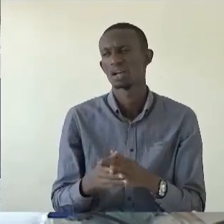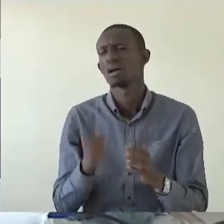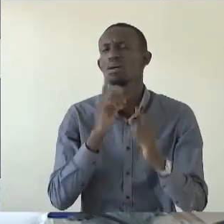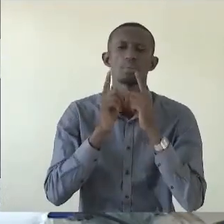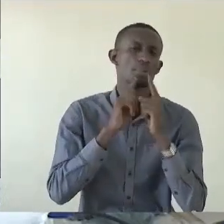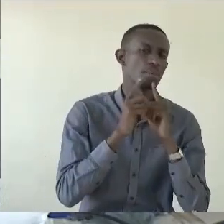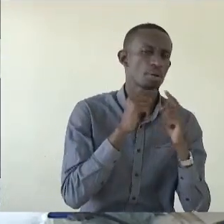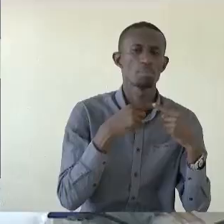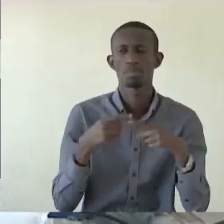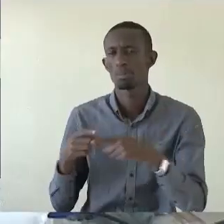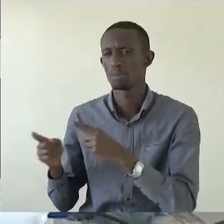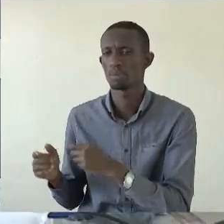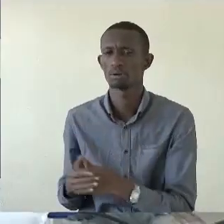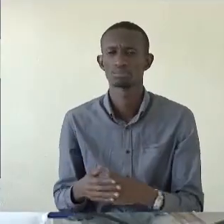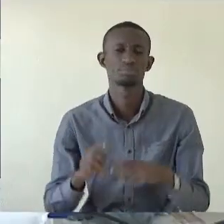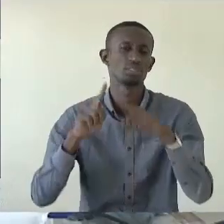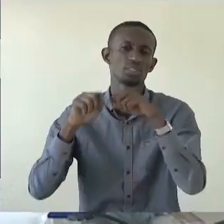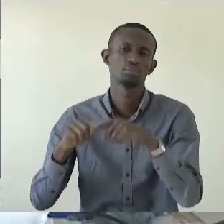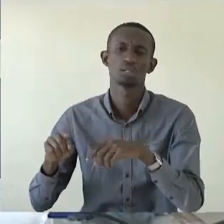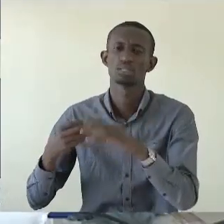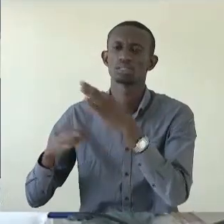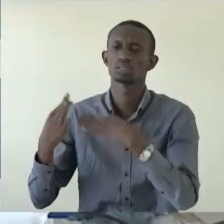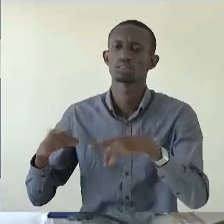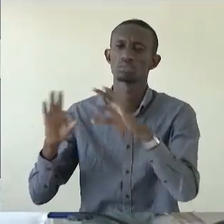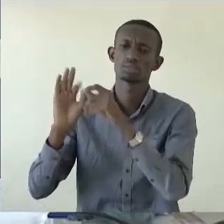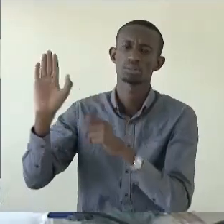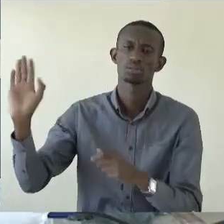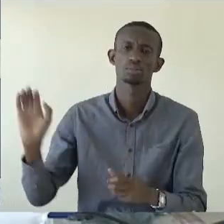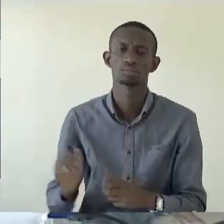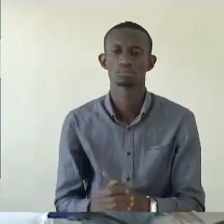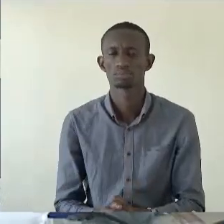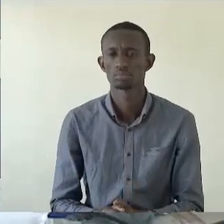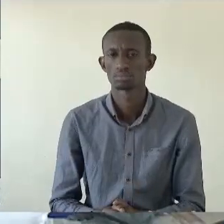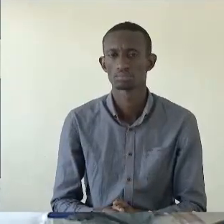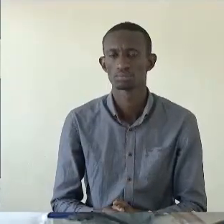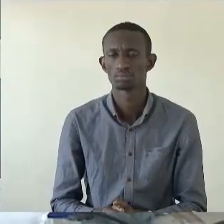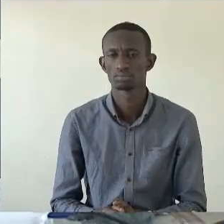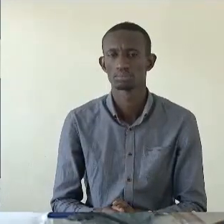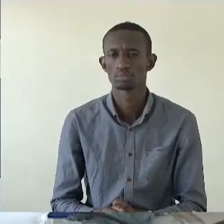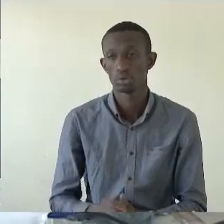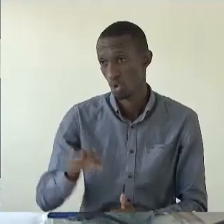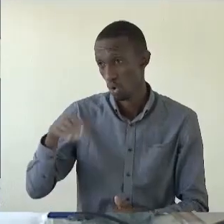colors for their attraction. So those detergents are made from this